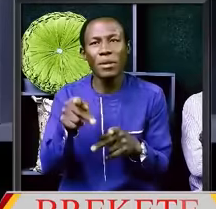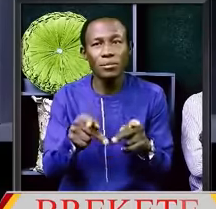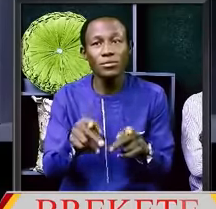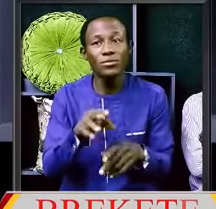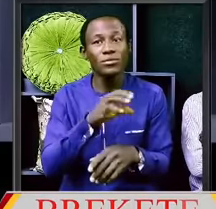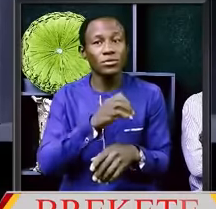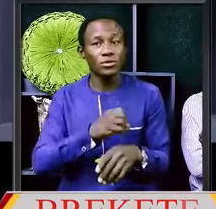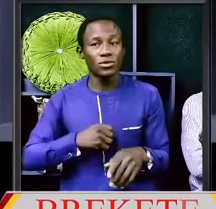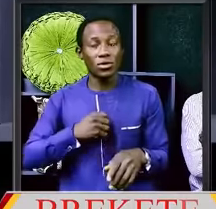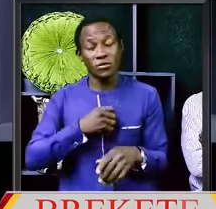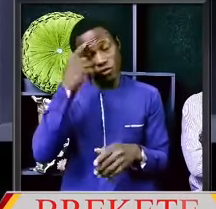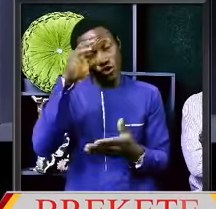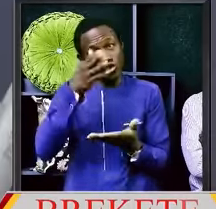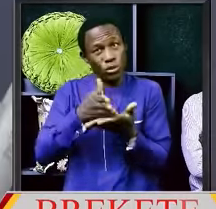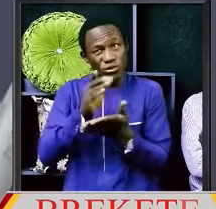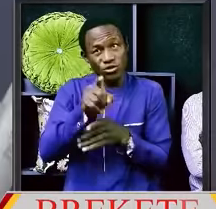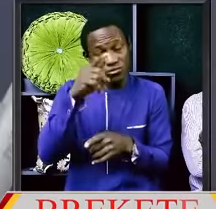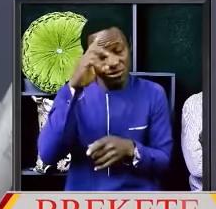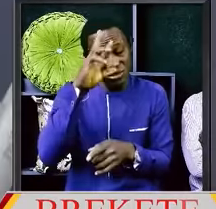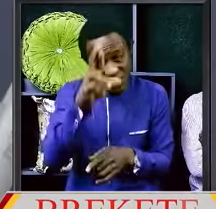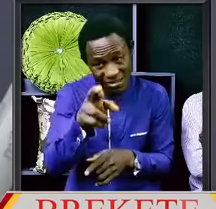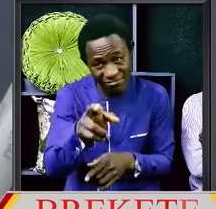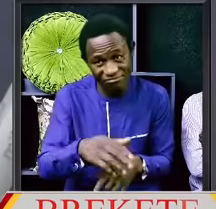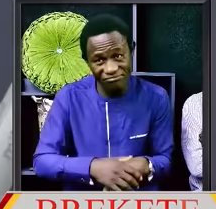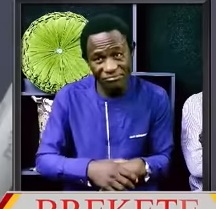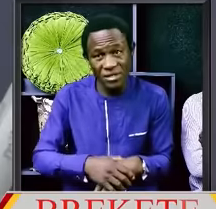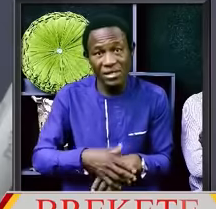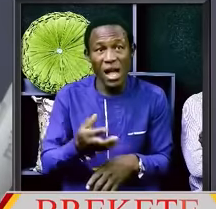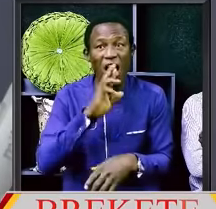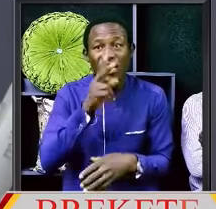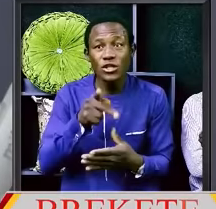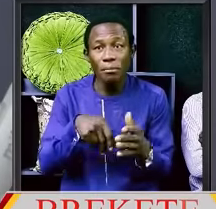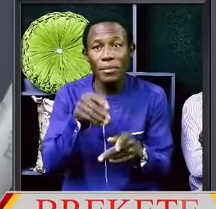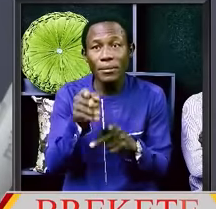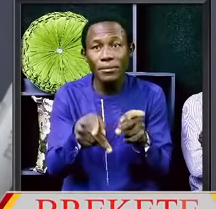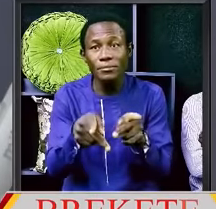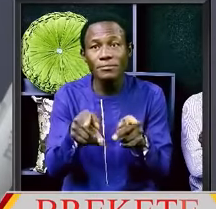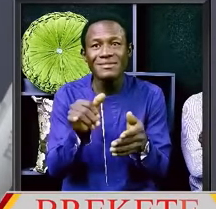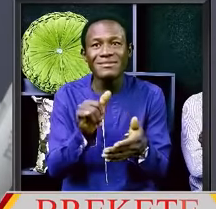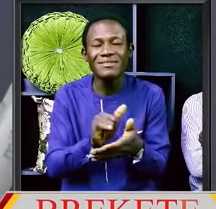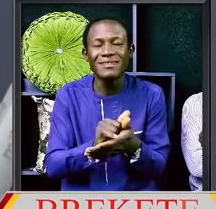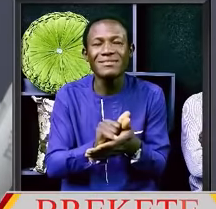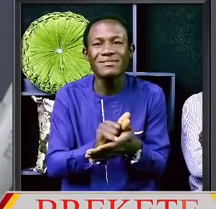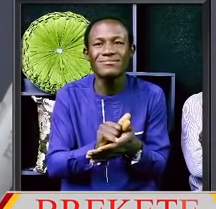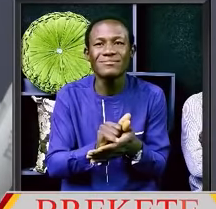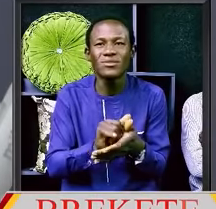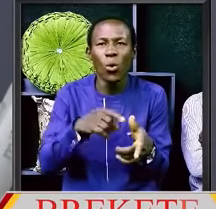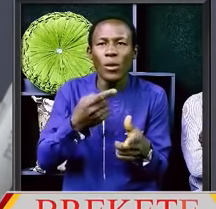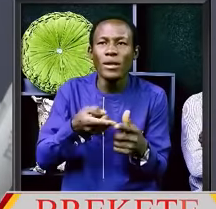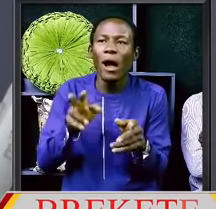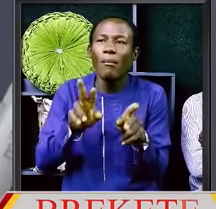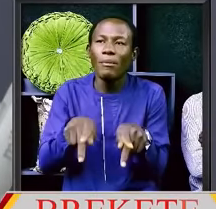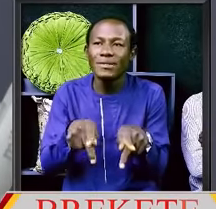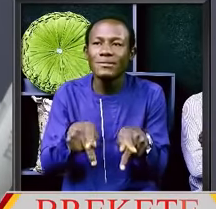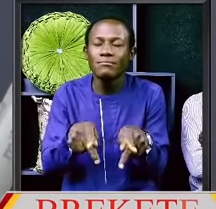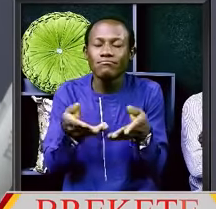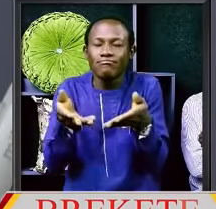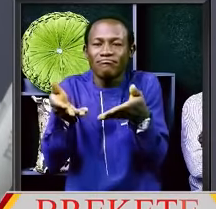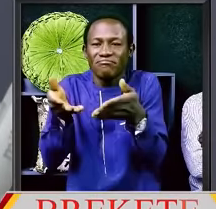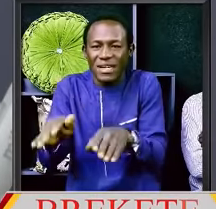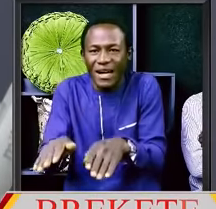for interrupting you, sir. They get people when they say, when their person